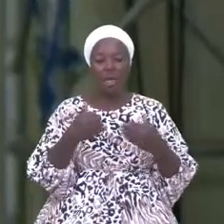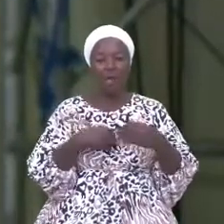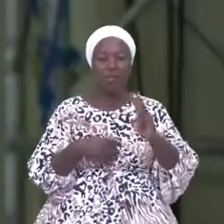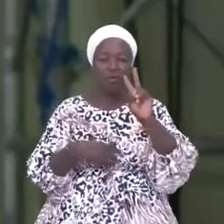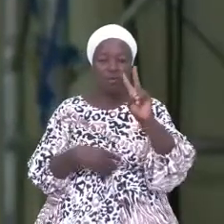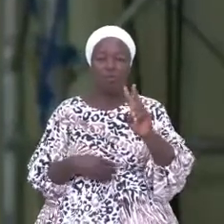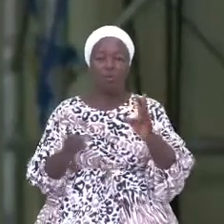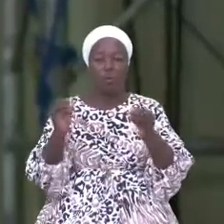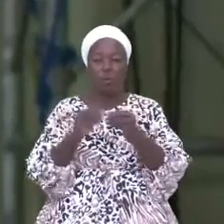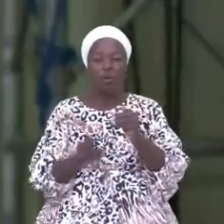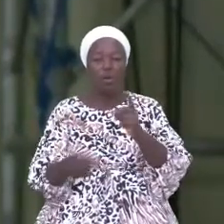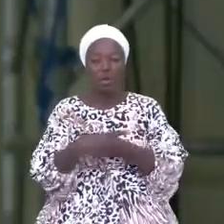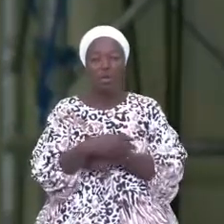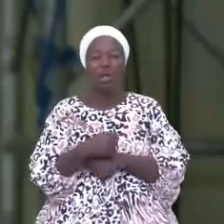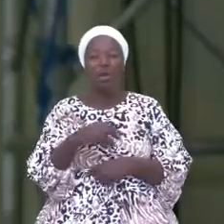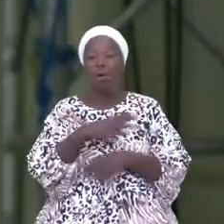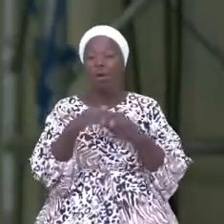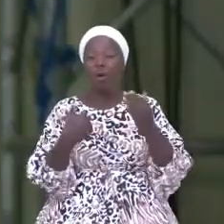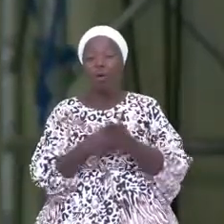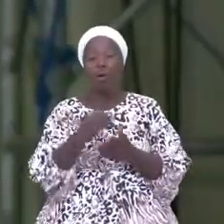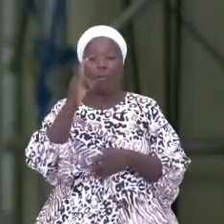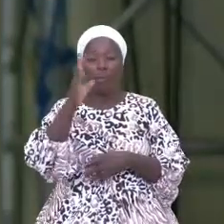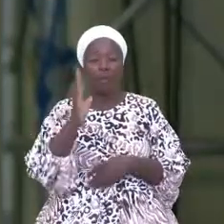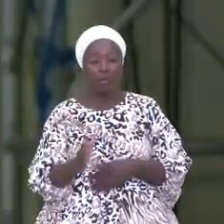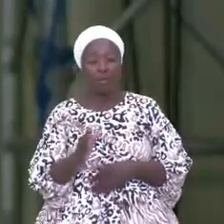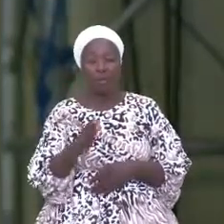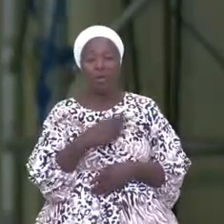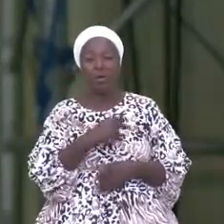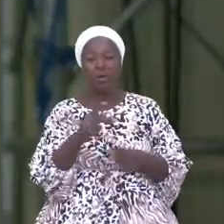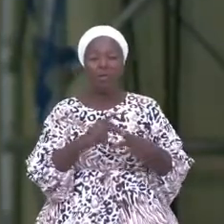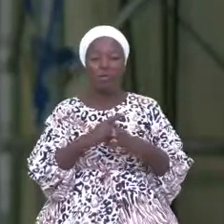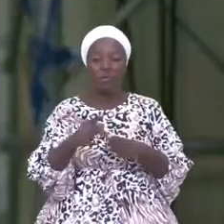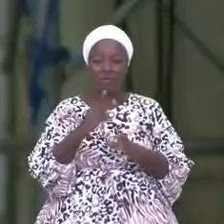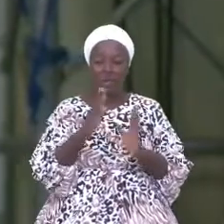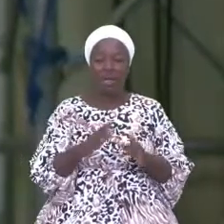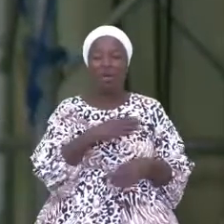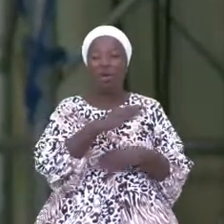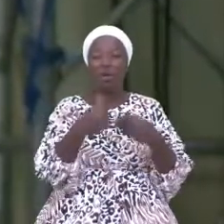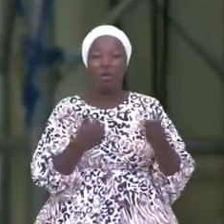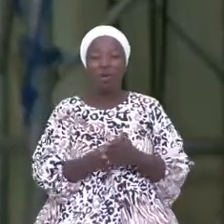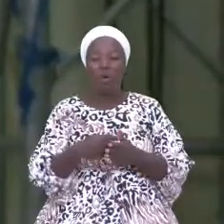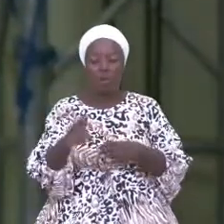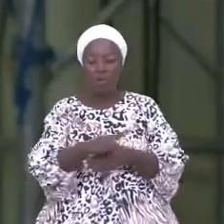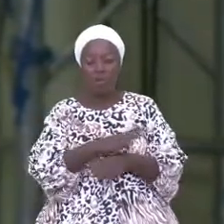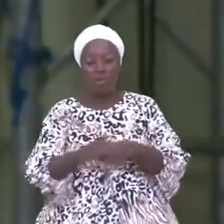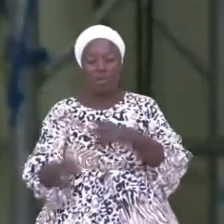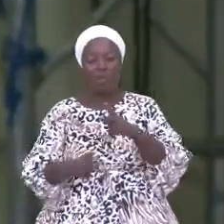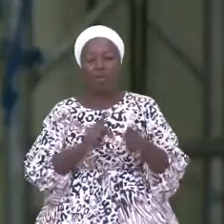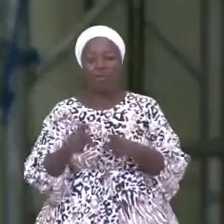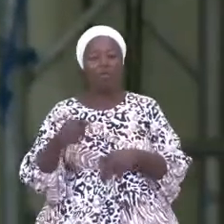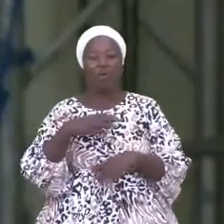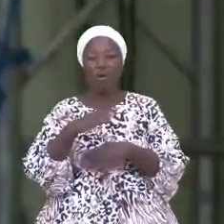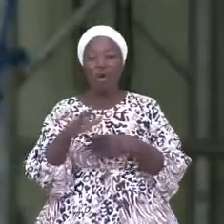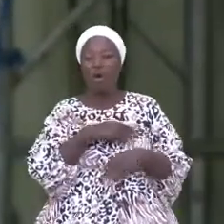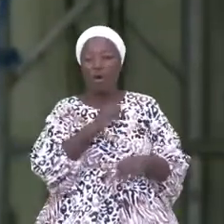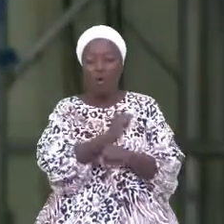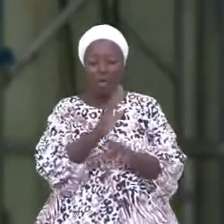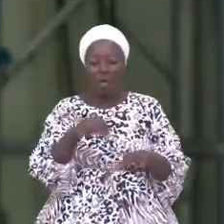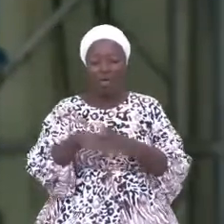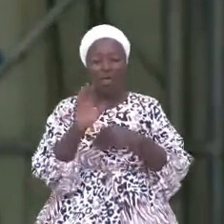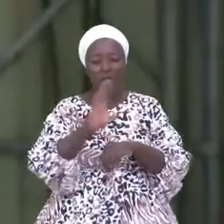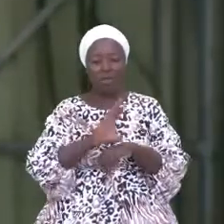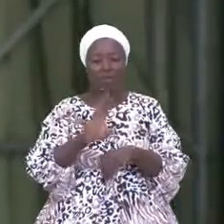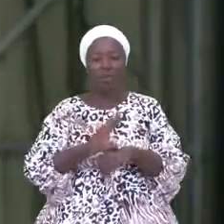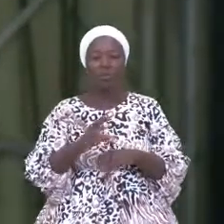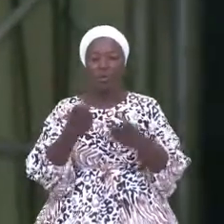founders, businessmen and women, professionals, all are for you. Come along and get